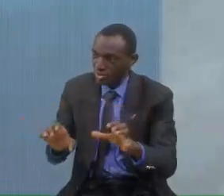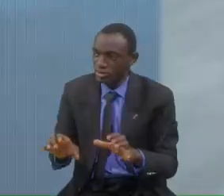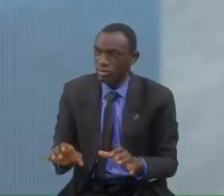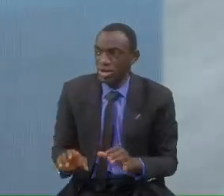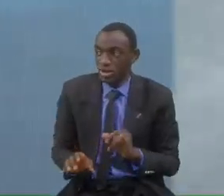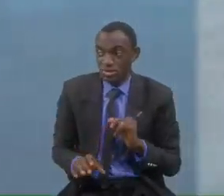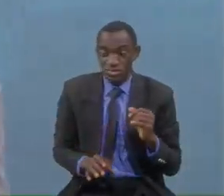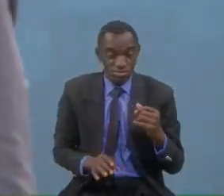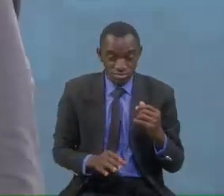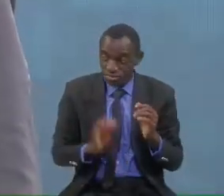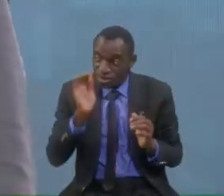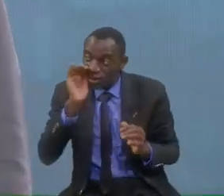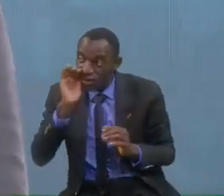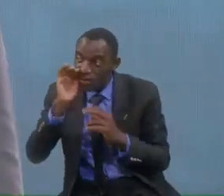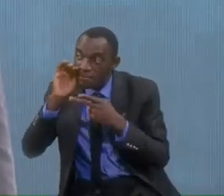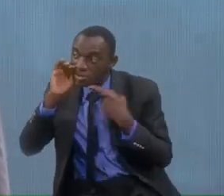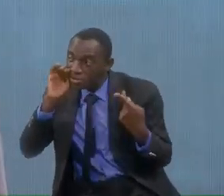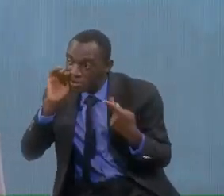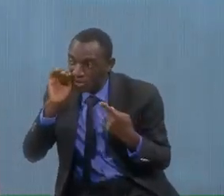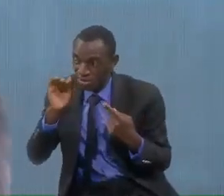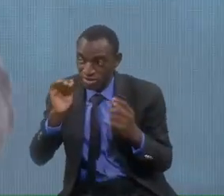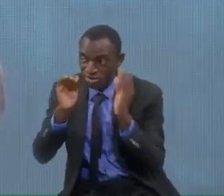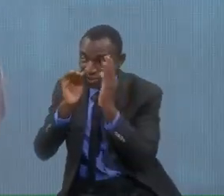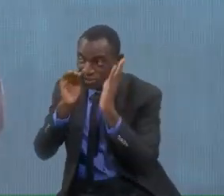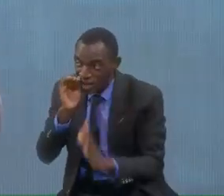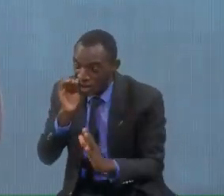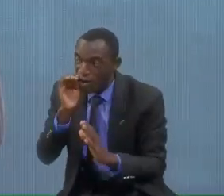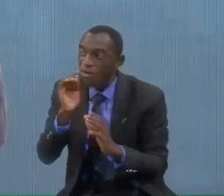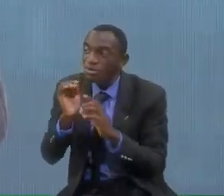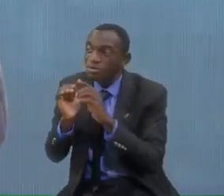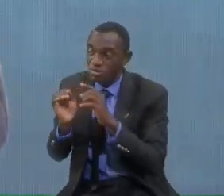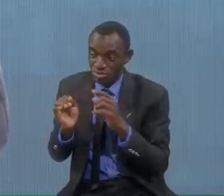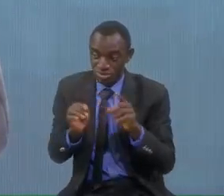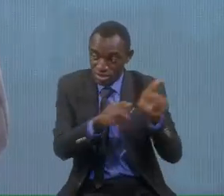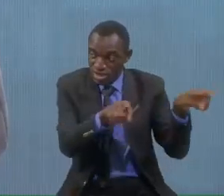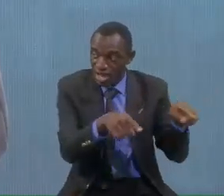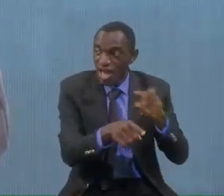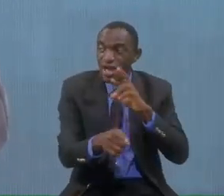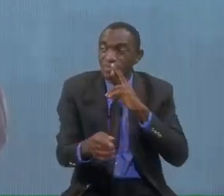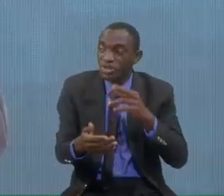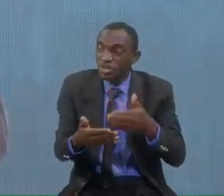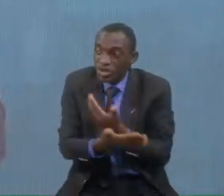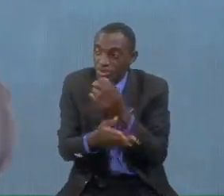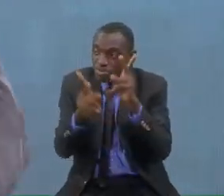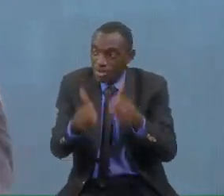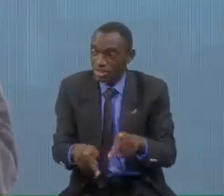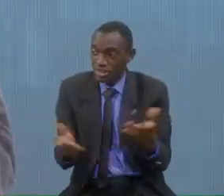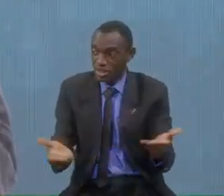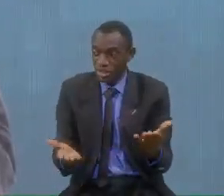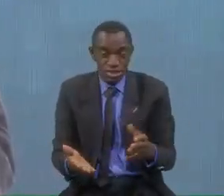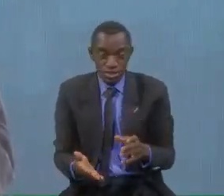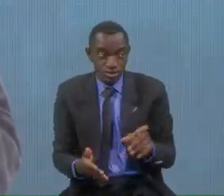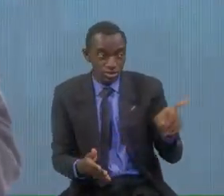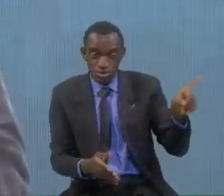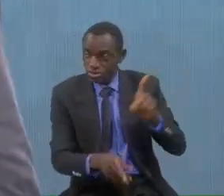here, those people, we trust them. They will do what they say they will